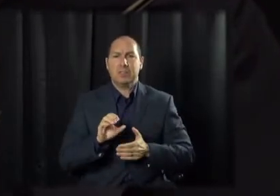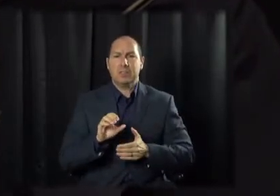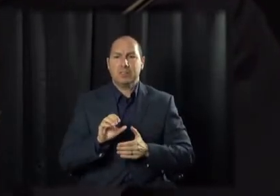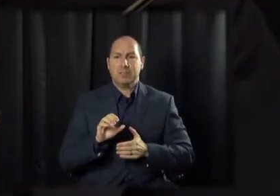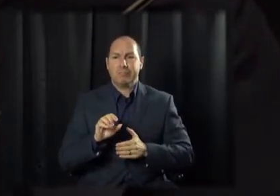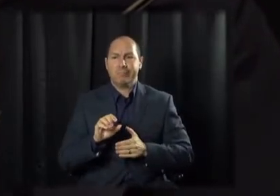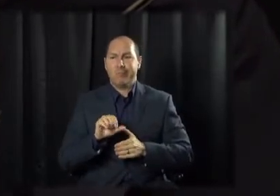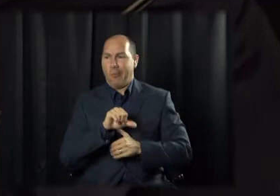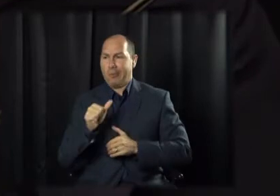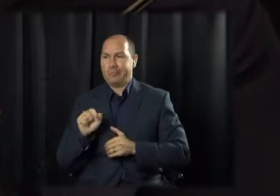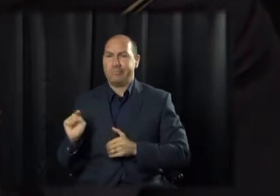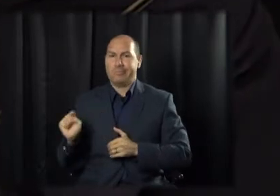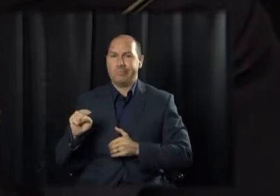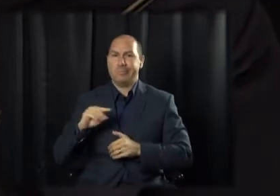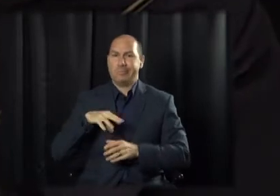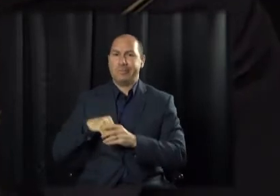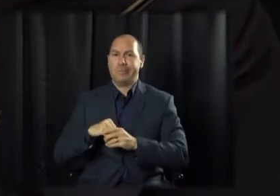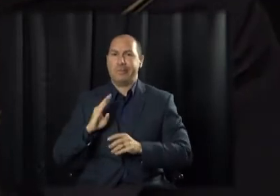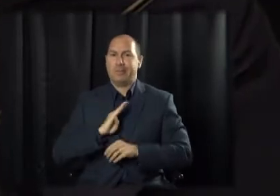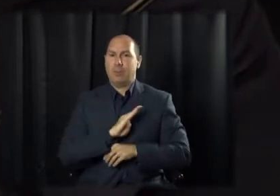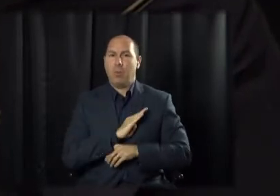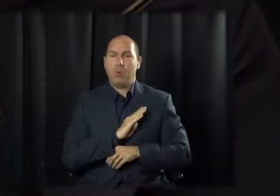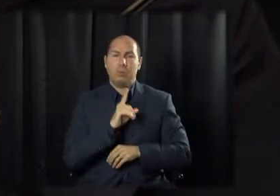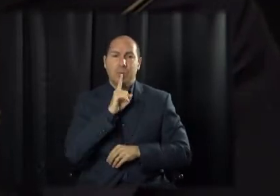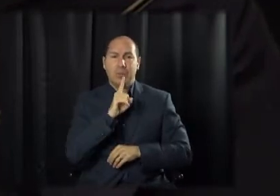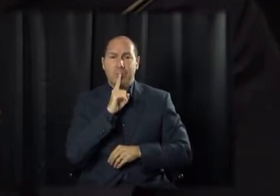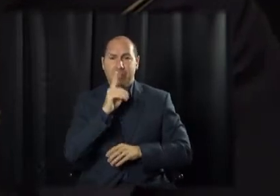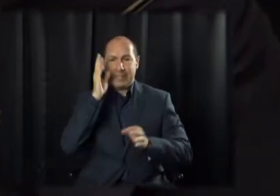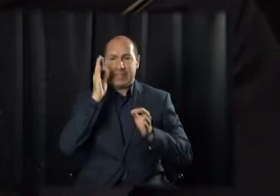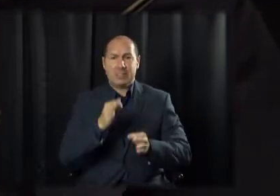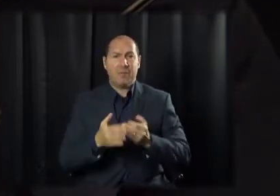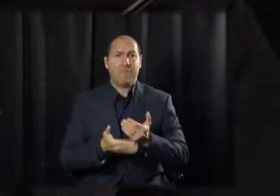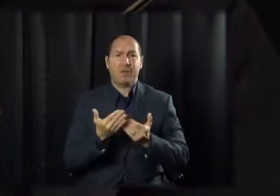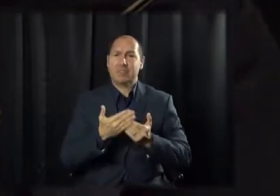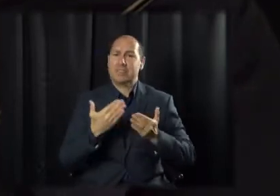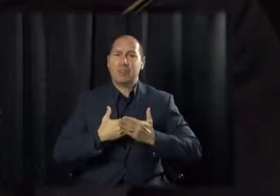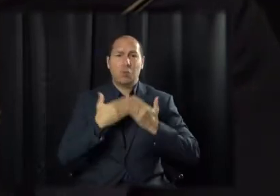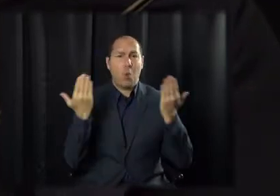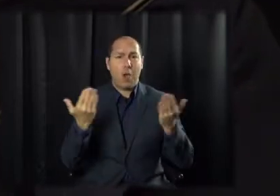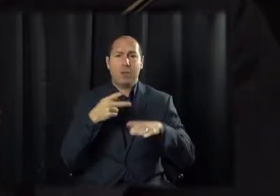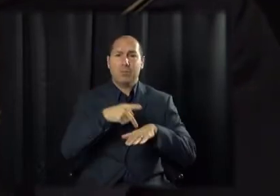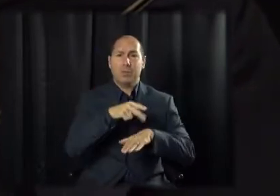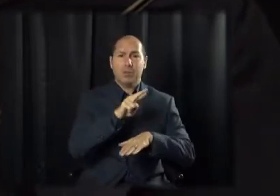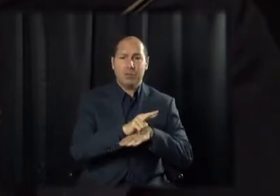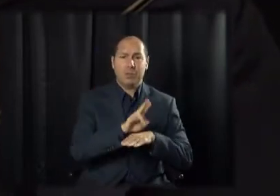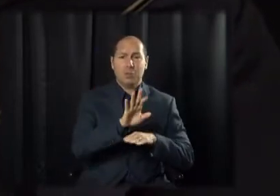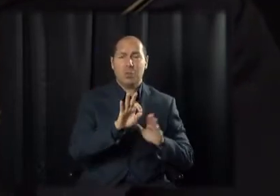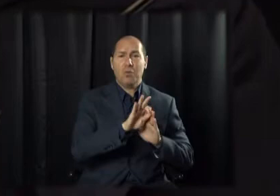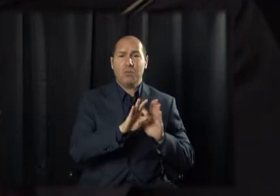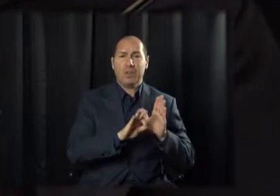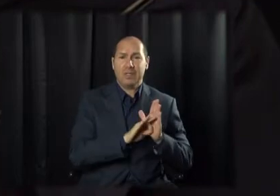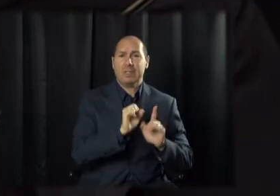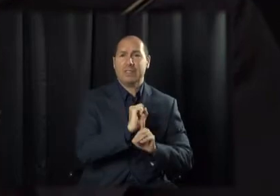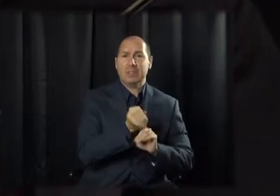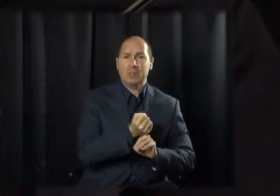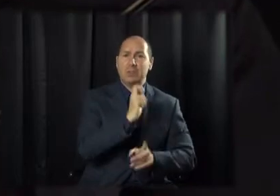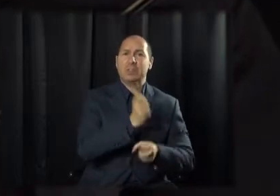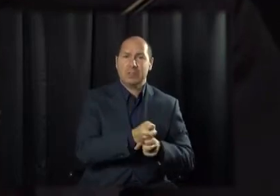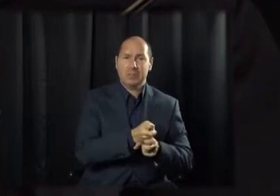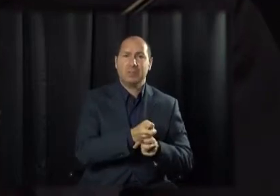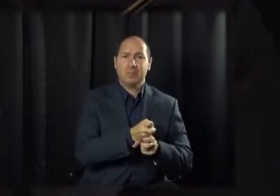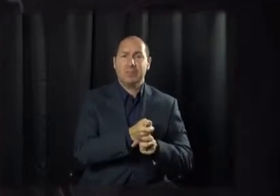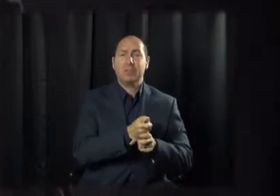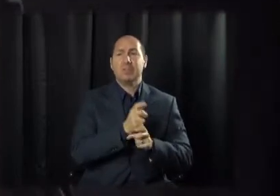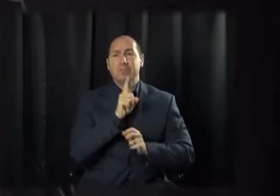board. There are no easy choices here. Puerto Rico is in a very, very difficult financial position. And I